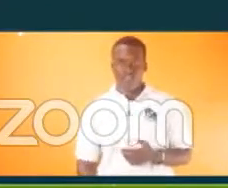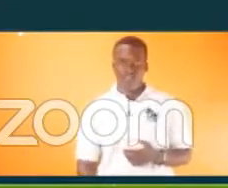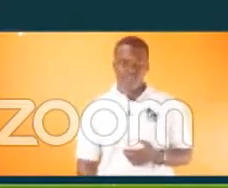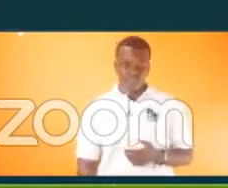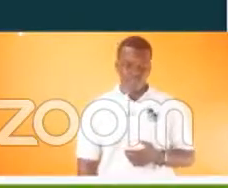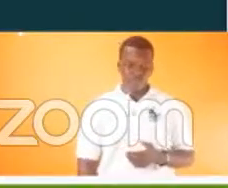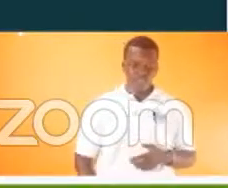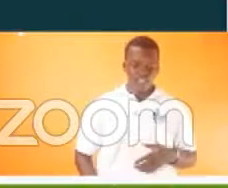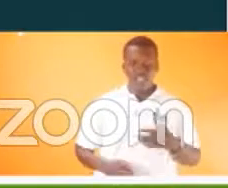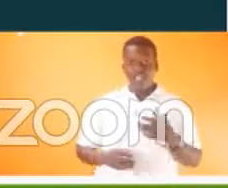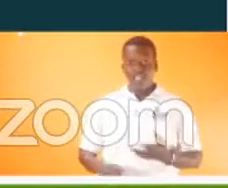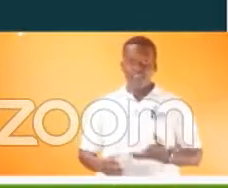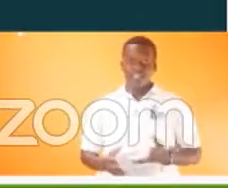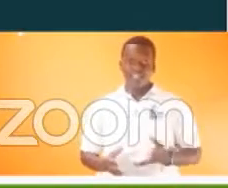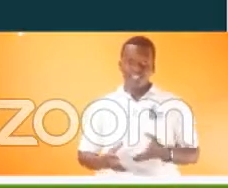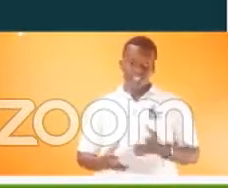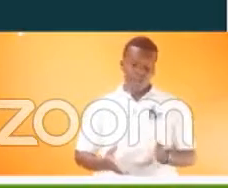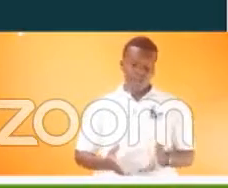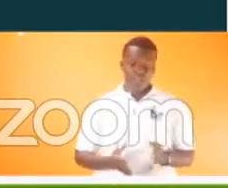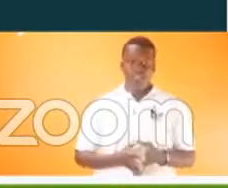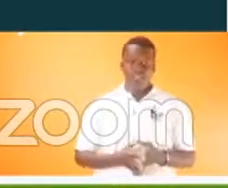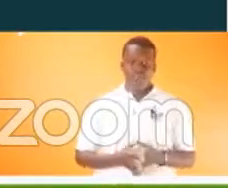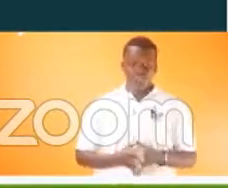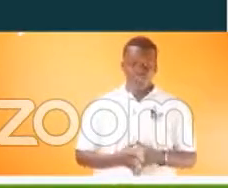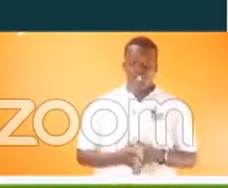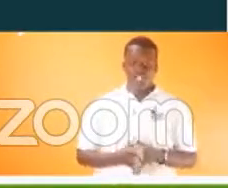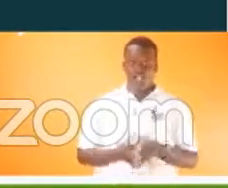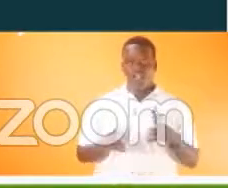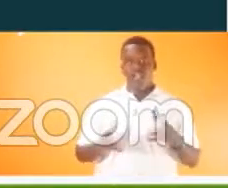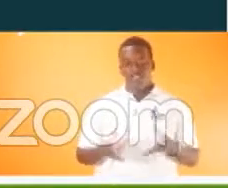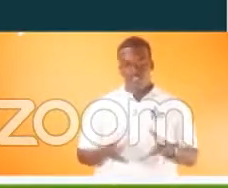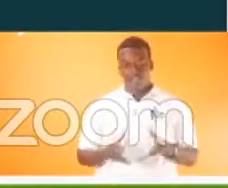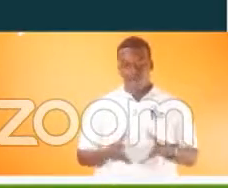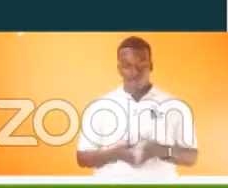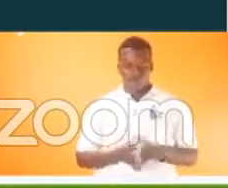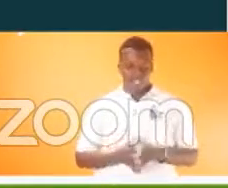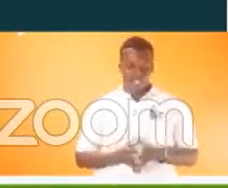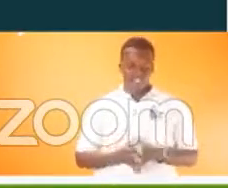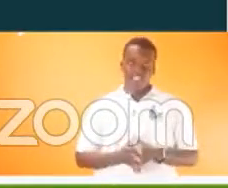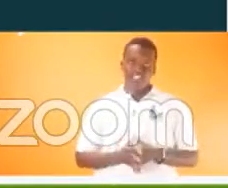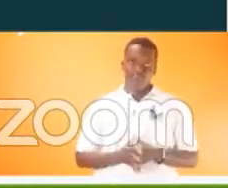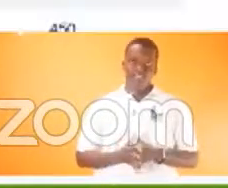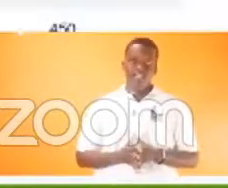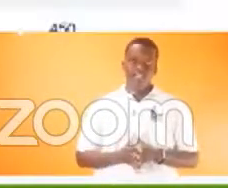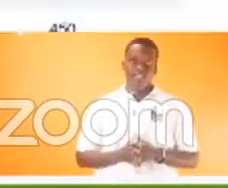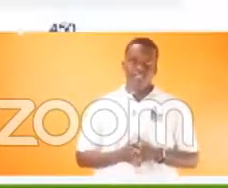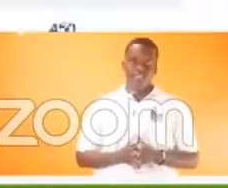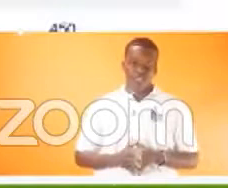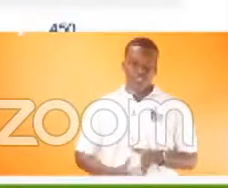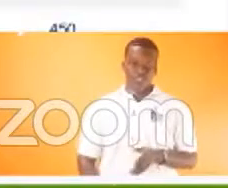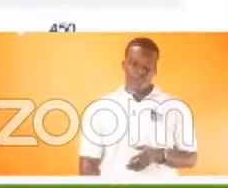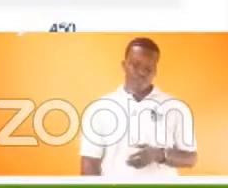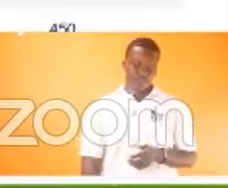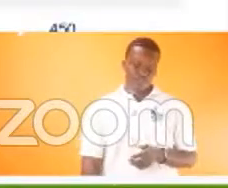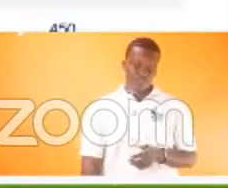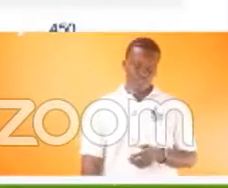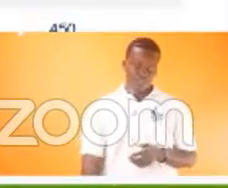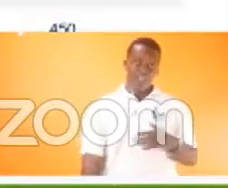philanthropists. And this is how we're aiming to reach our target customers and